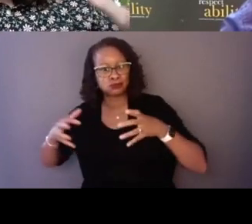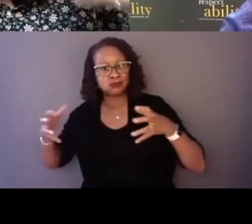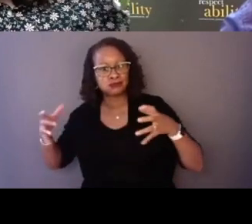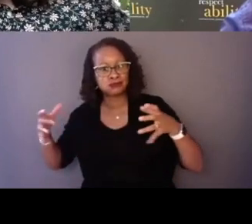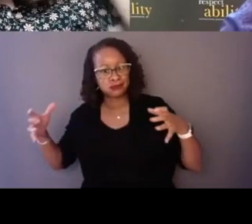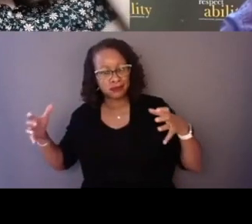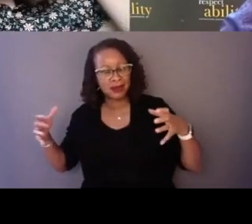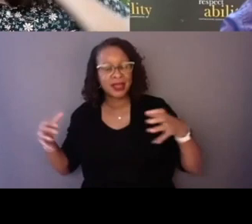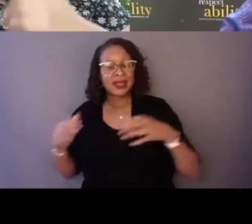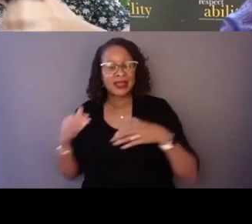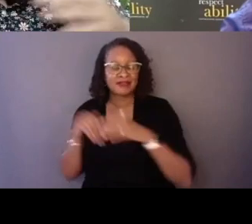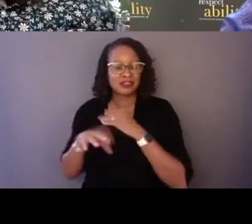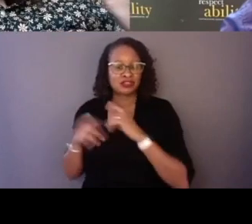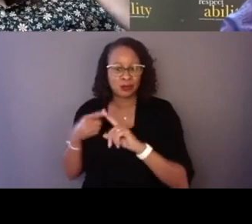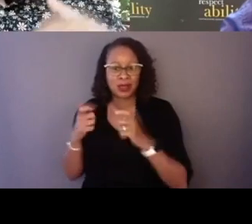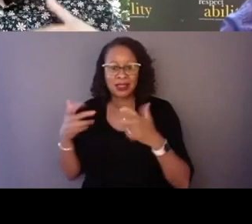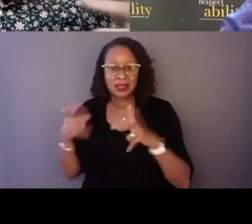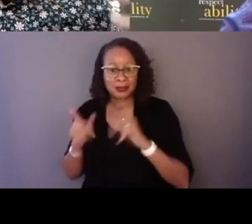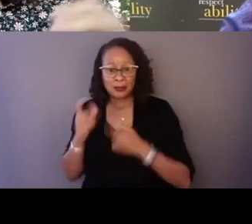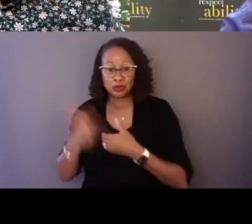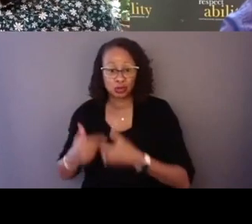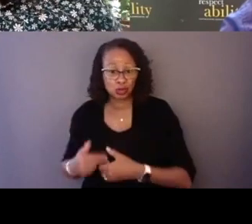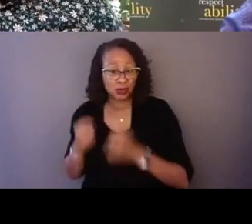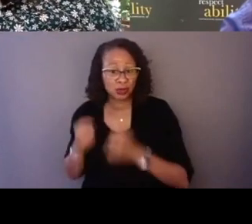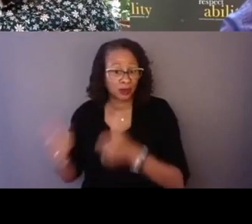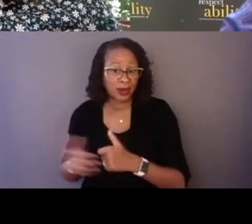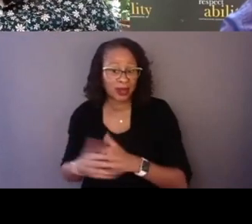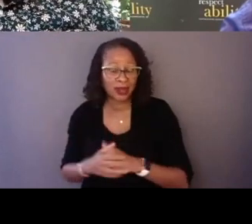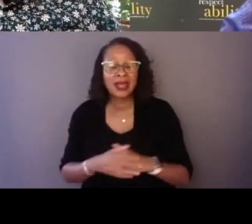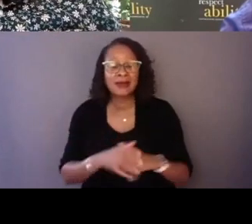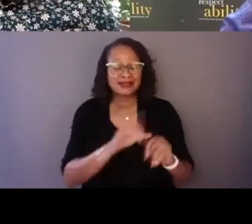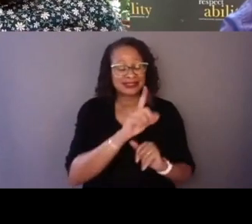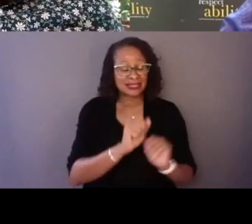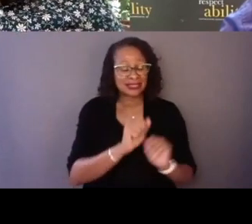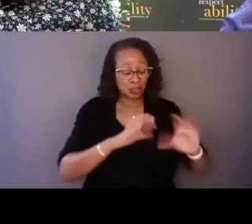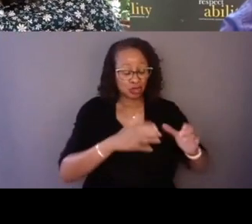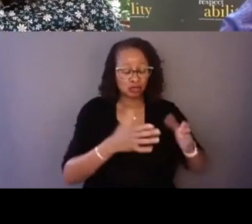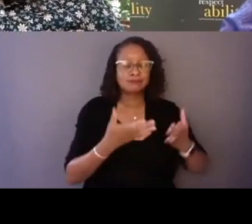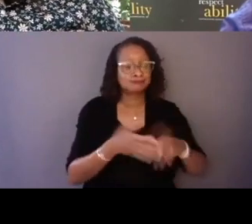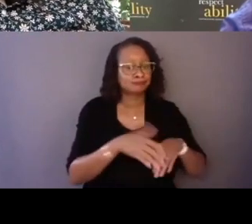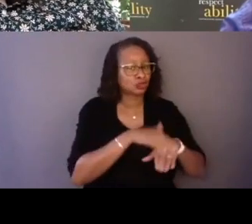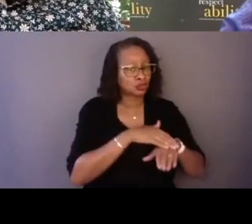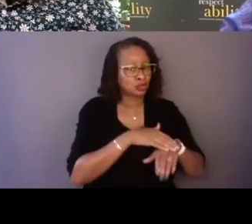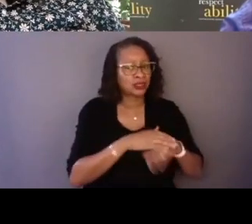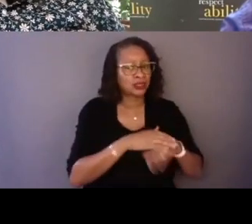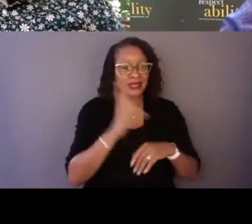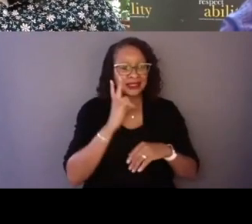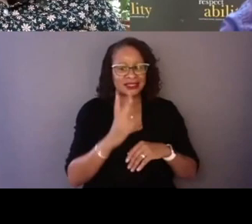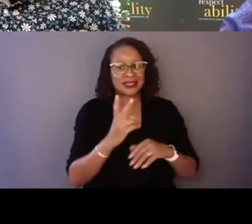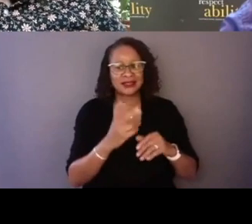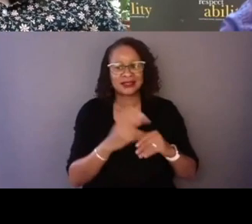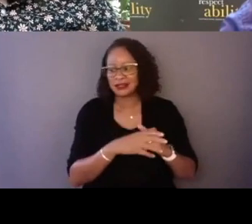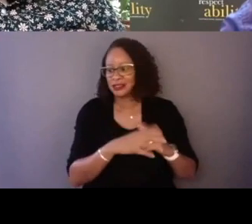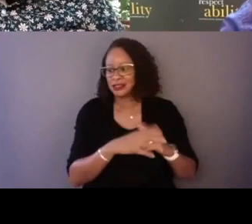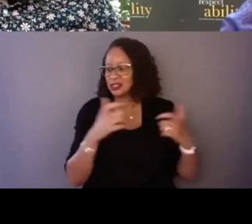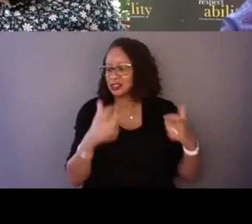great entry point of a lot of people joining right away. But for this group, we actually see that there's still a lot of